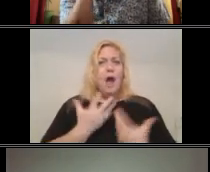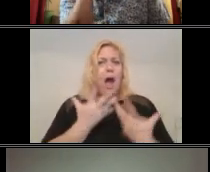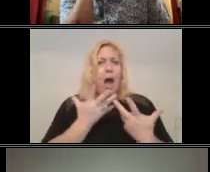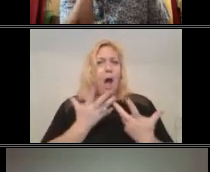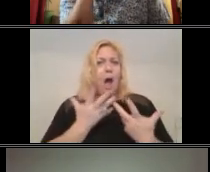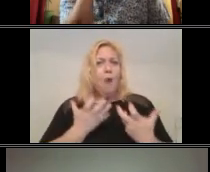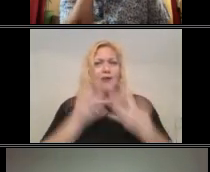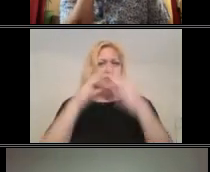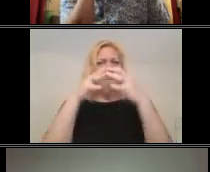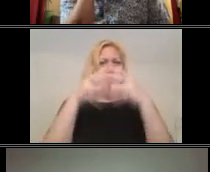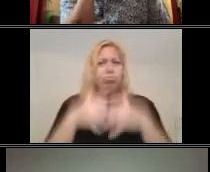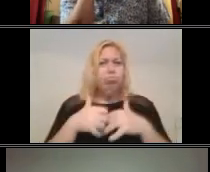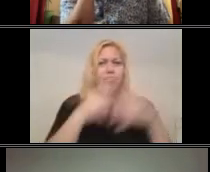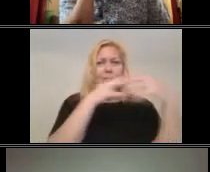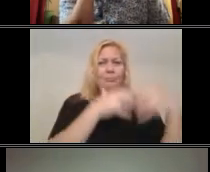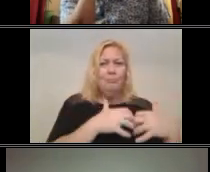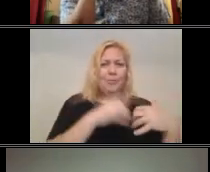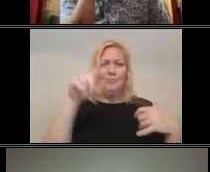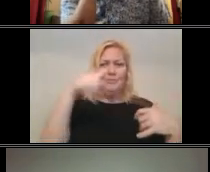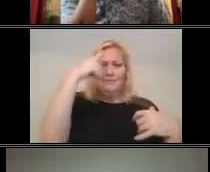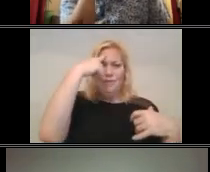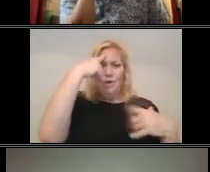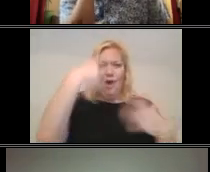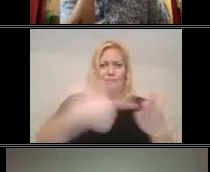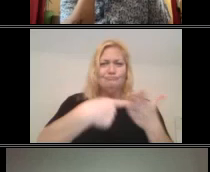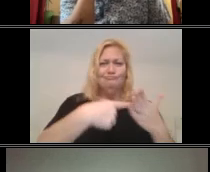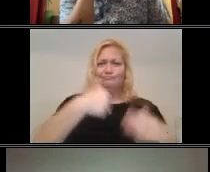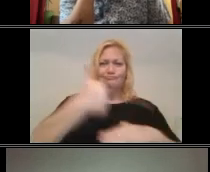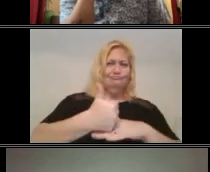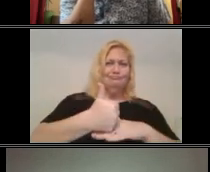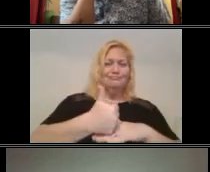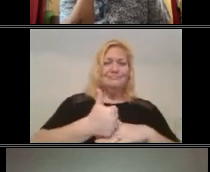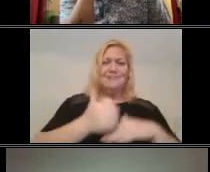dismantle those bureaucracies. There was so much